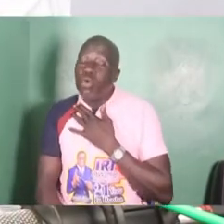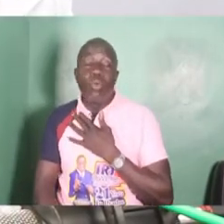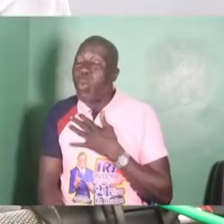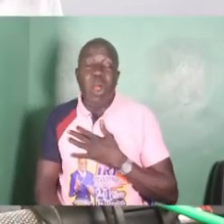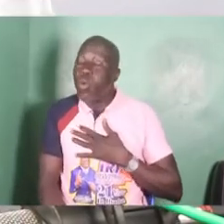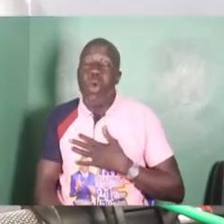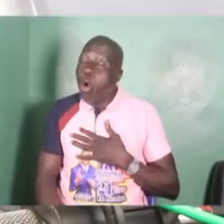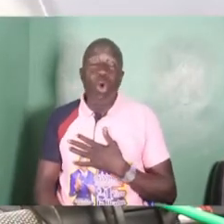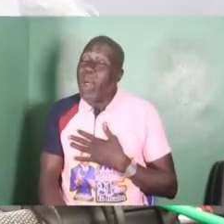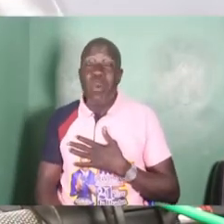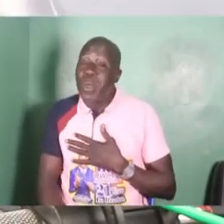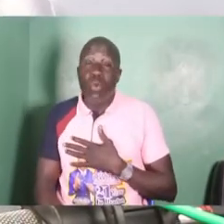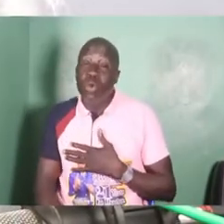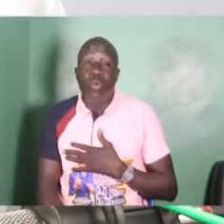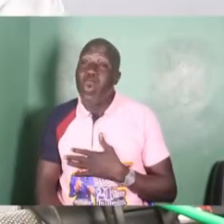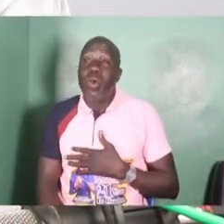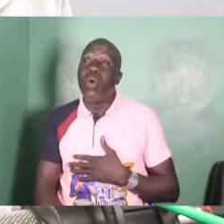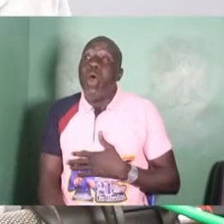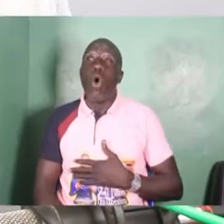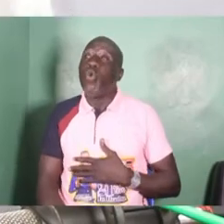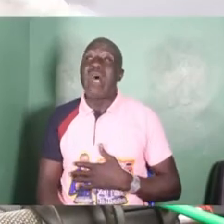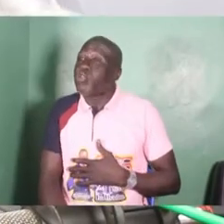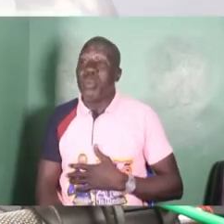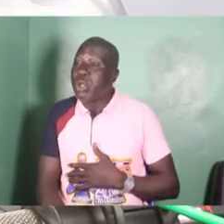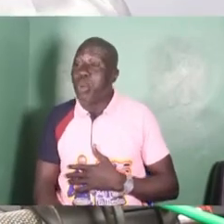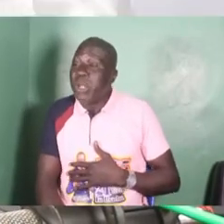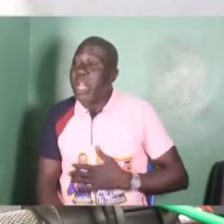Olúwa Jésù. Olúwa Jésù. Olúwa